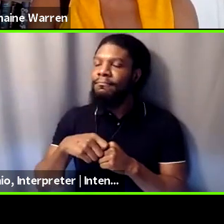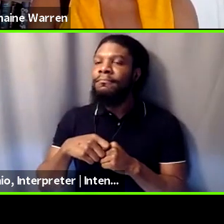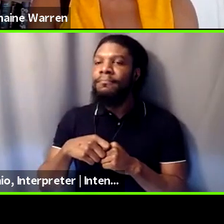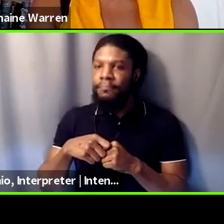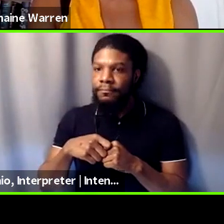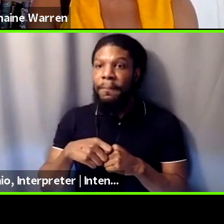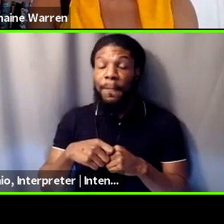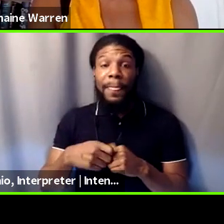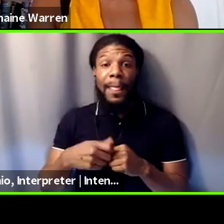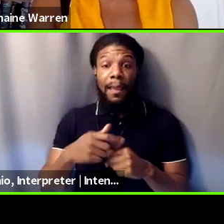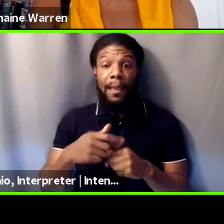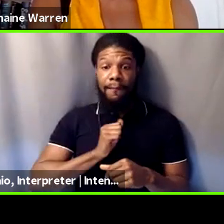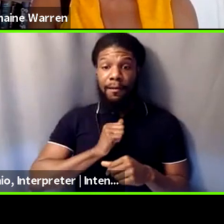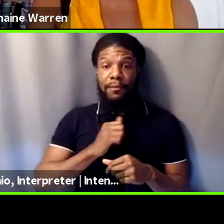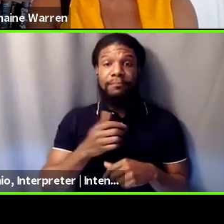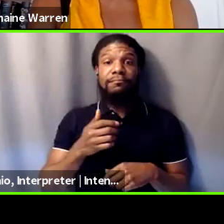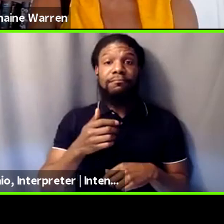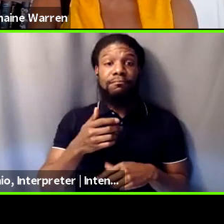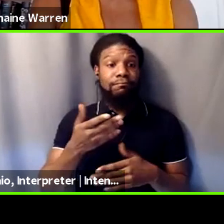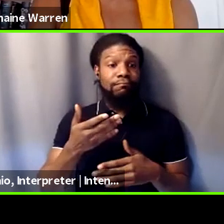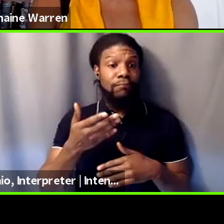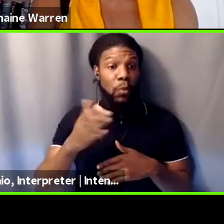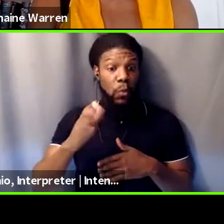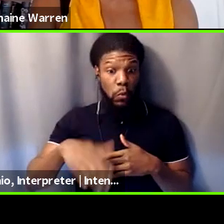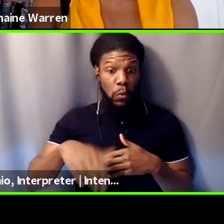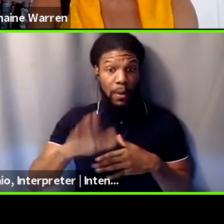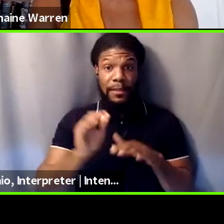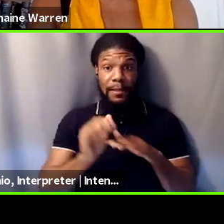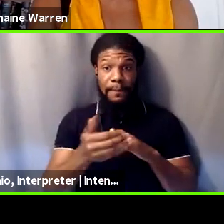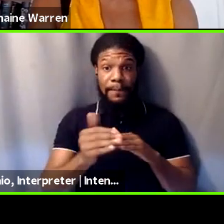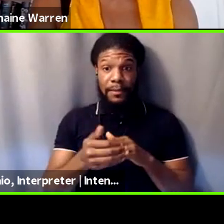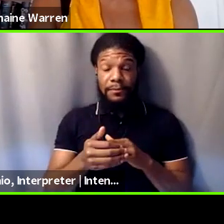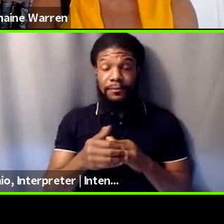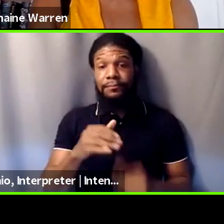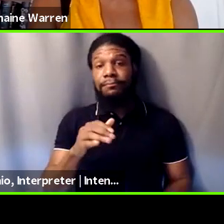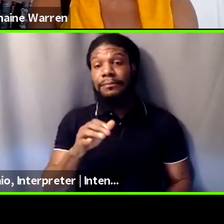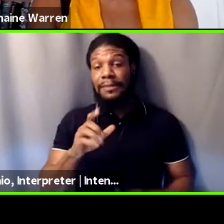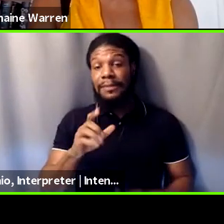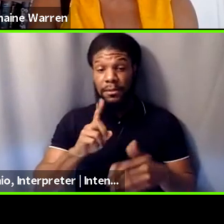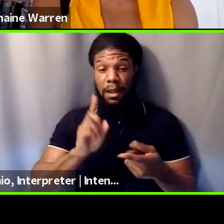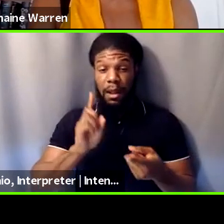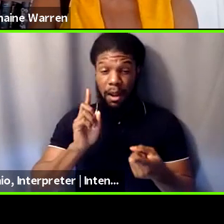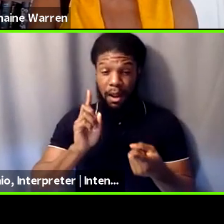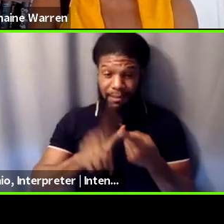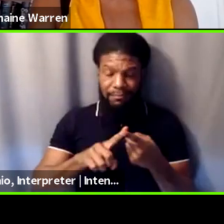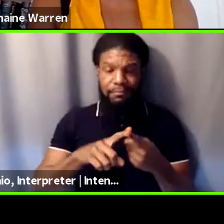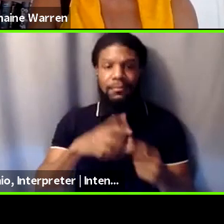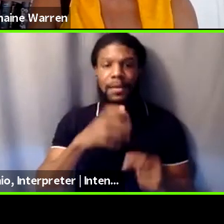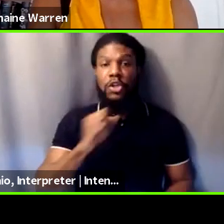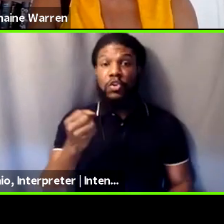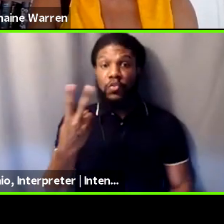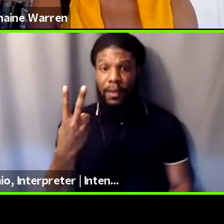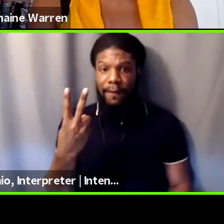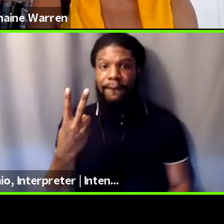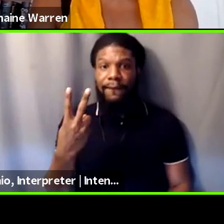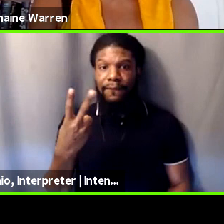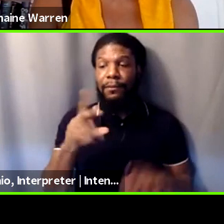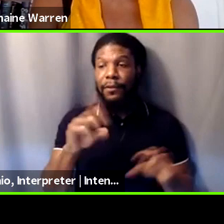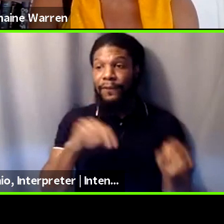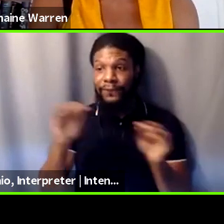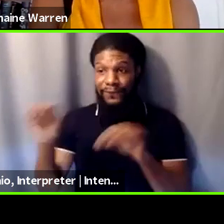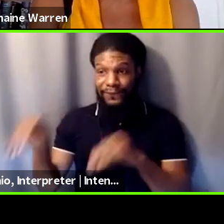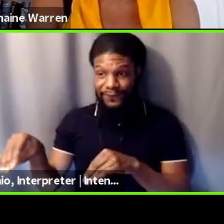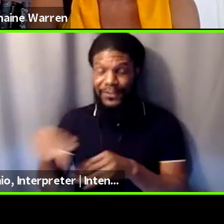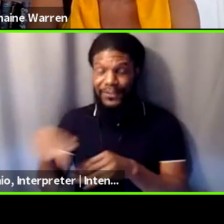Grew up in Jamaica until I was 12, and then so I'm bicultural and continuing to gather more culture the longer I stay in